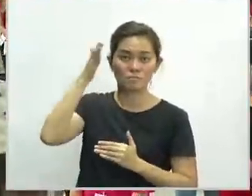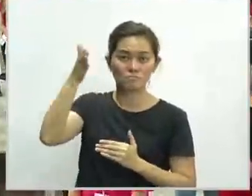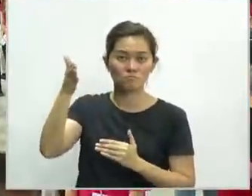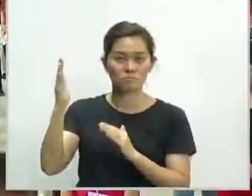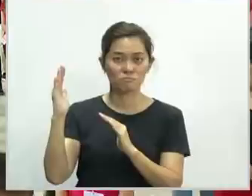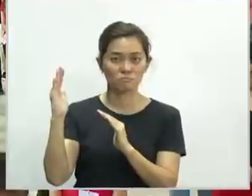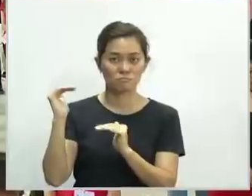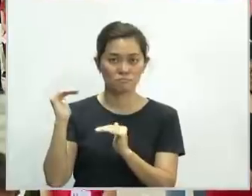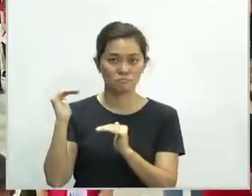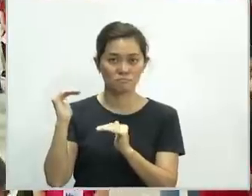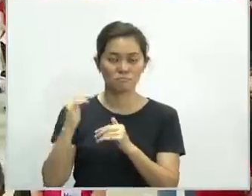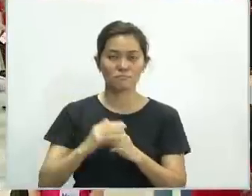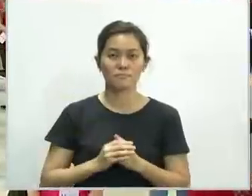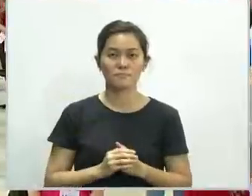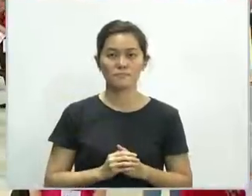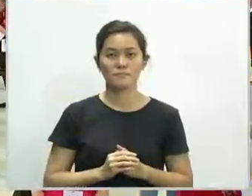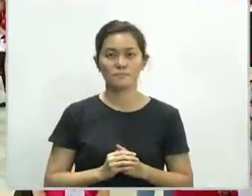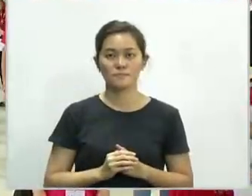the future.